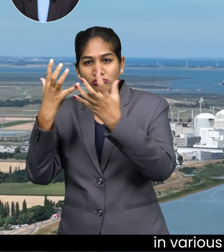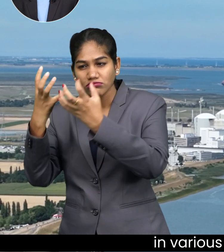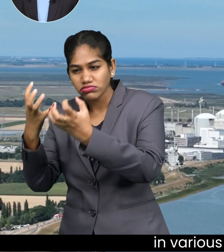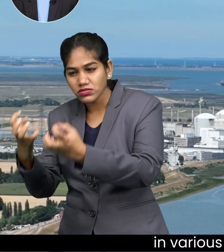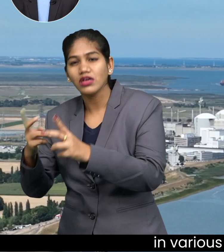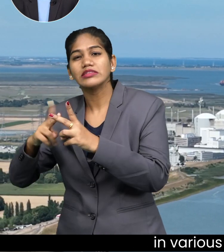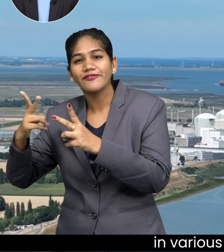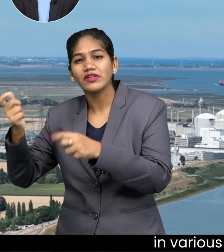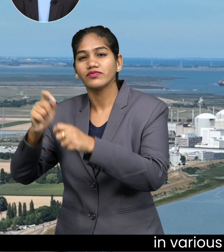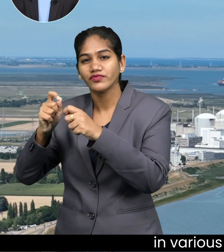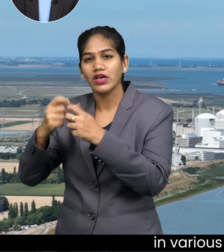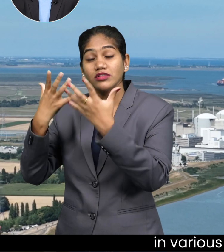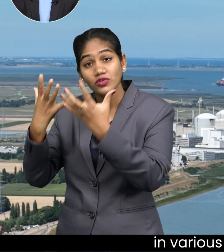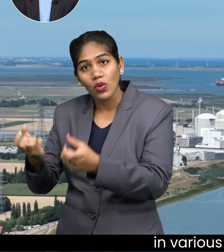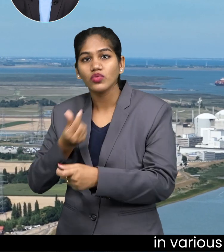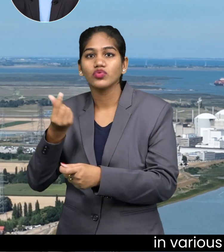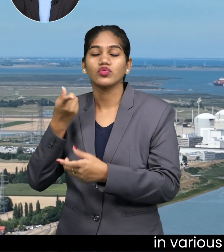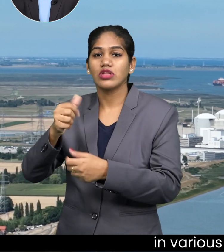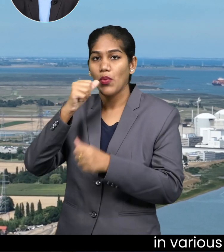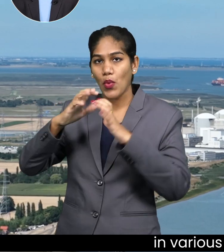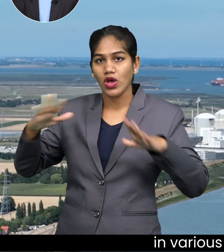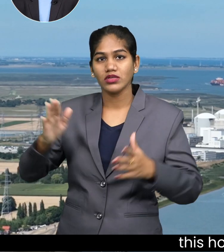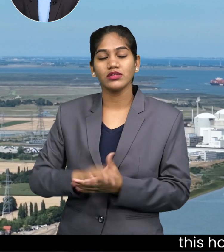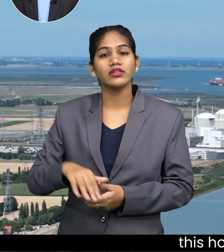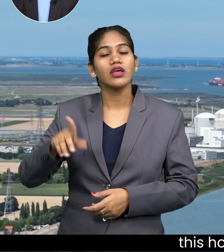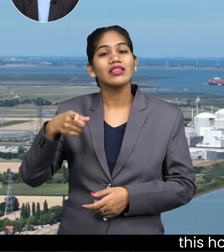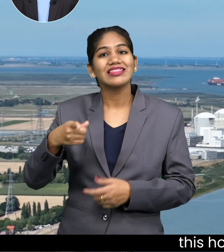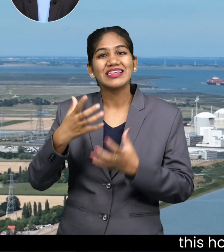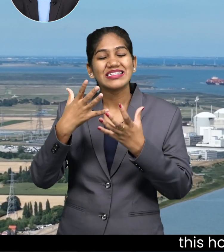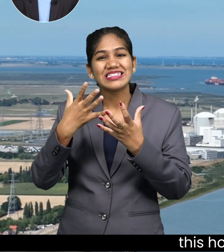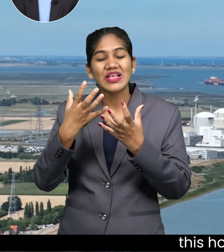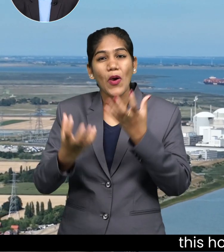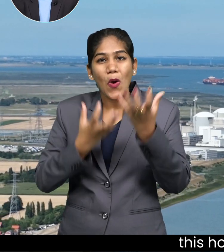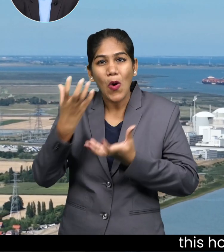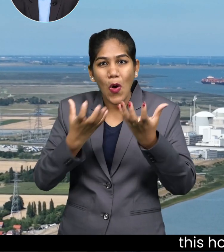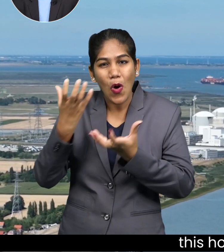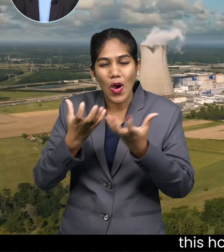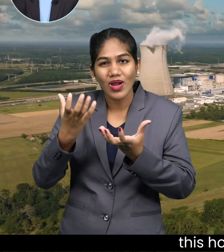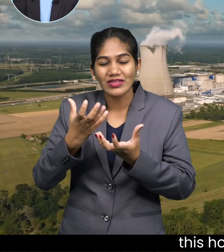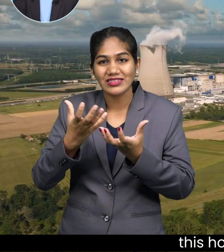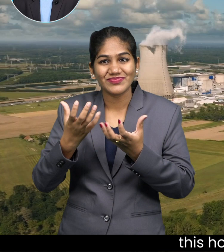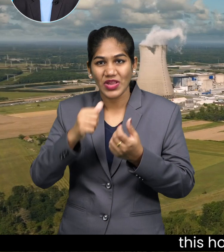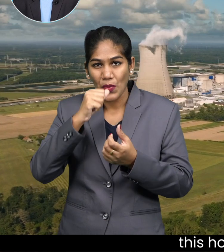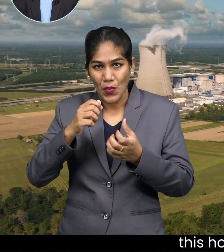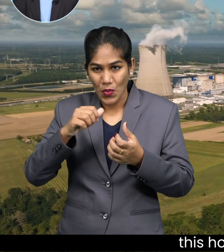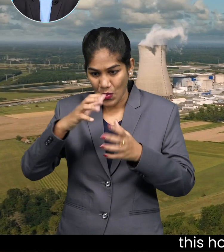various operations and later return this hot water to water bodies.